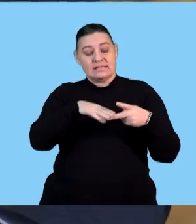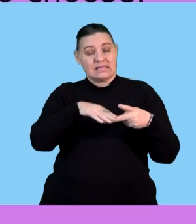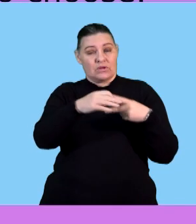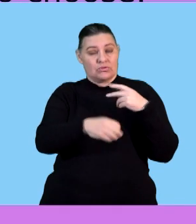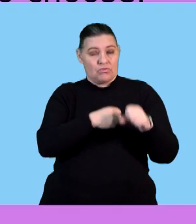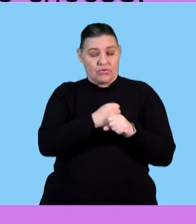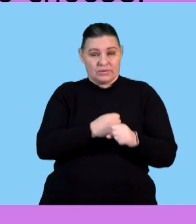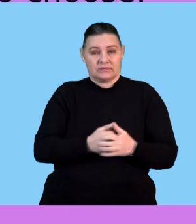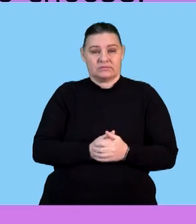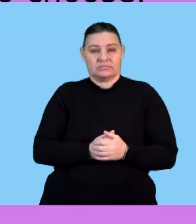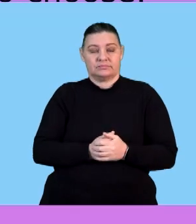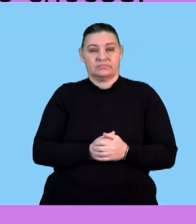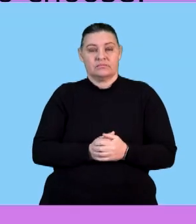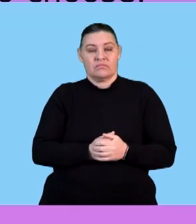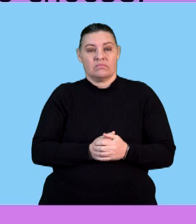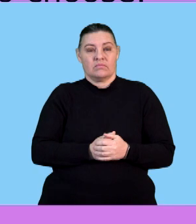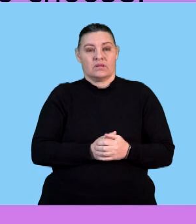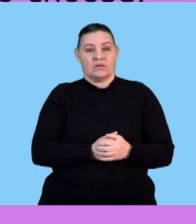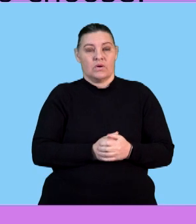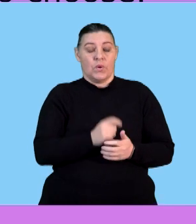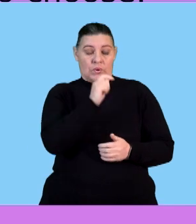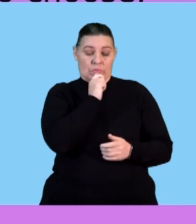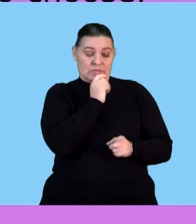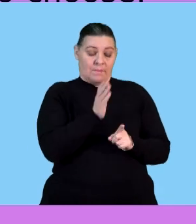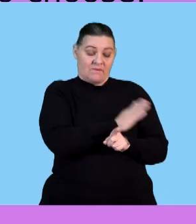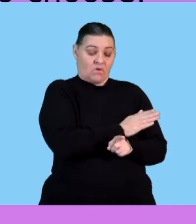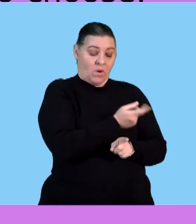year. So for year 2,